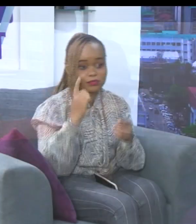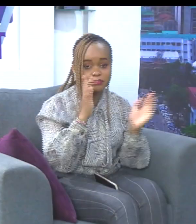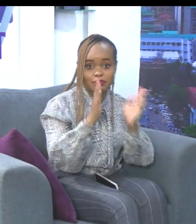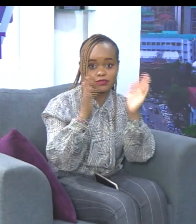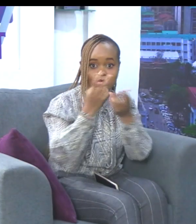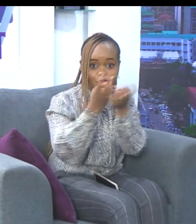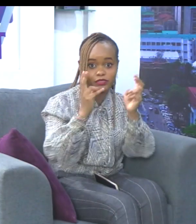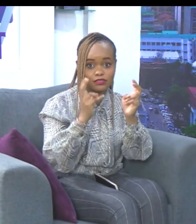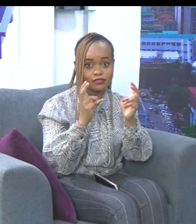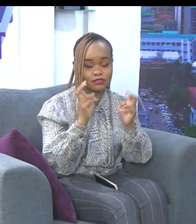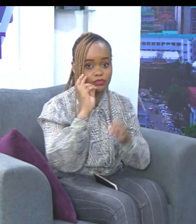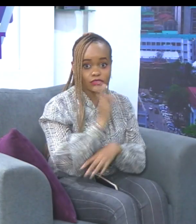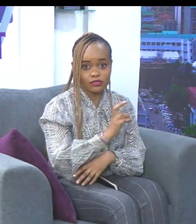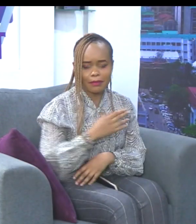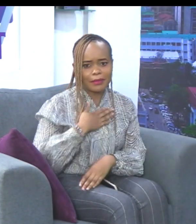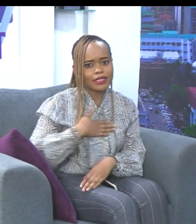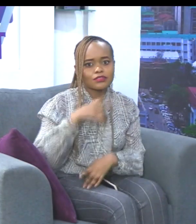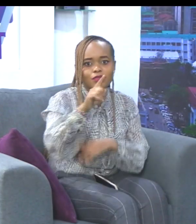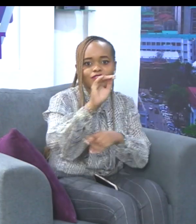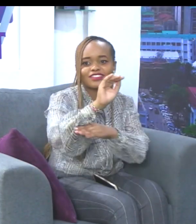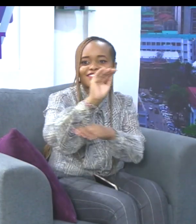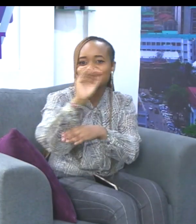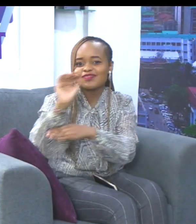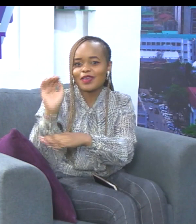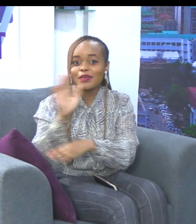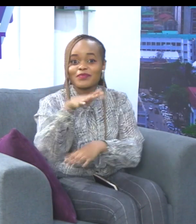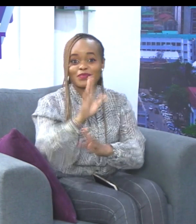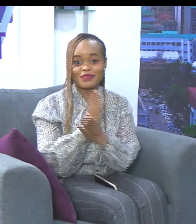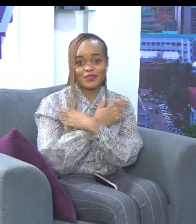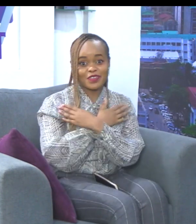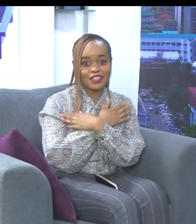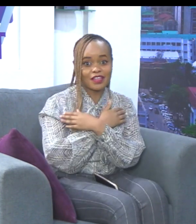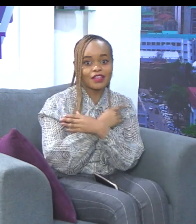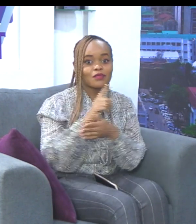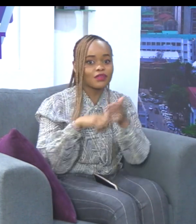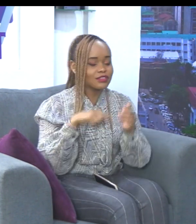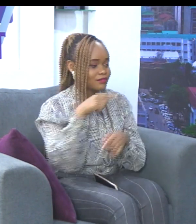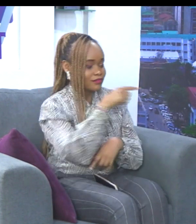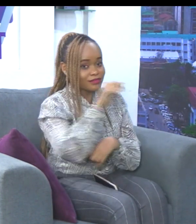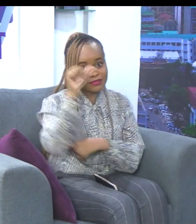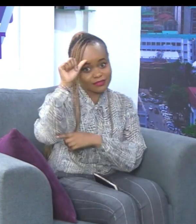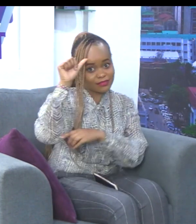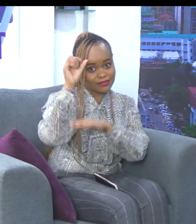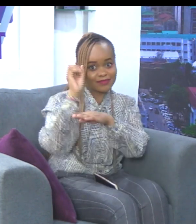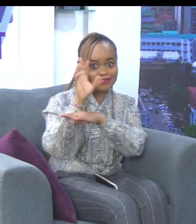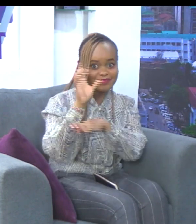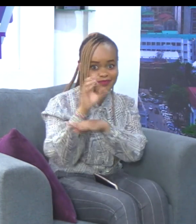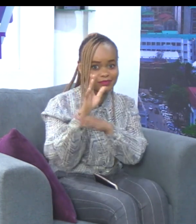That is very true, my viewers. You have heard that motivation from my guest. So I would request you